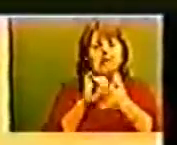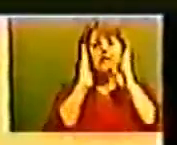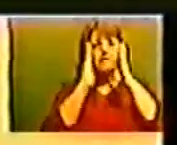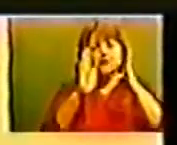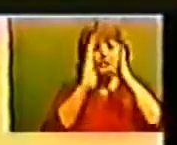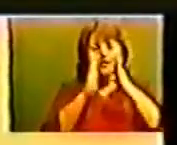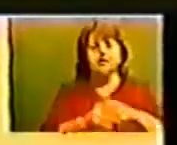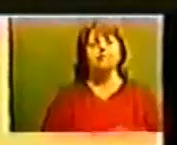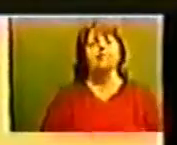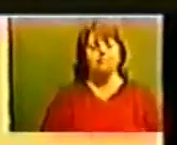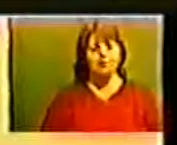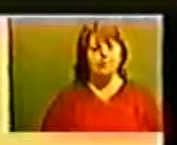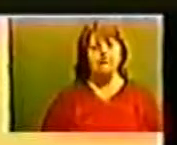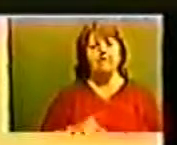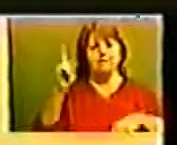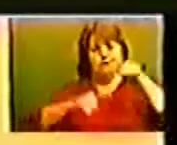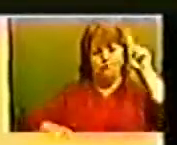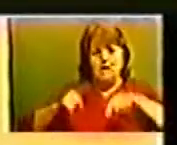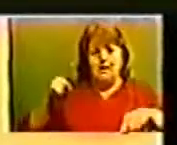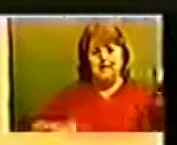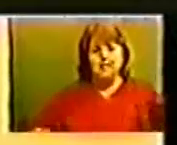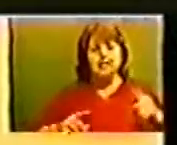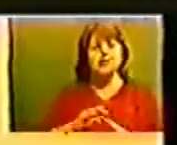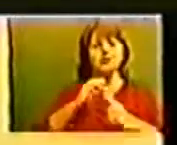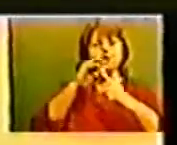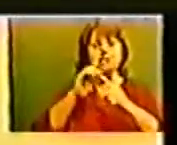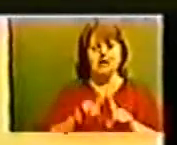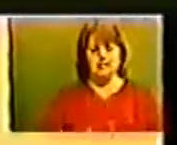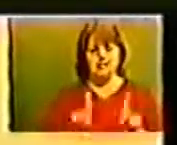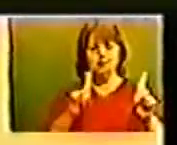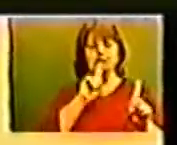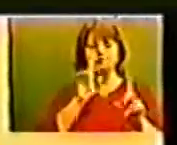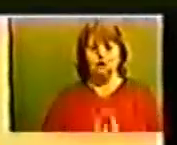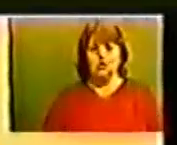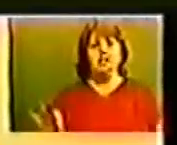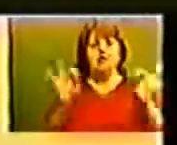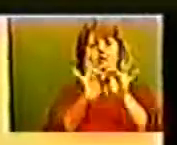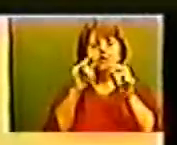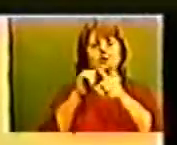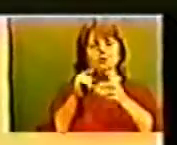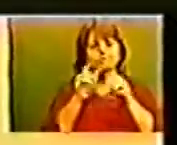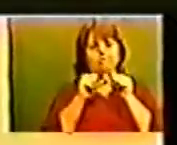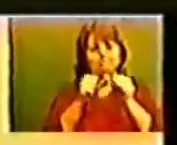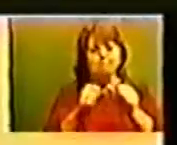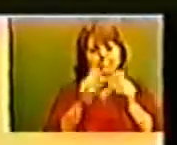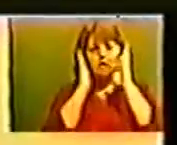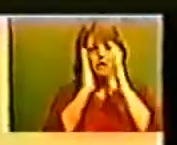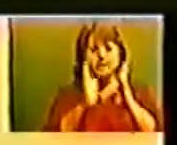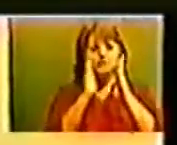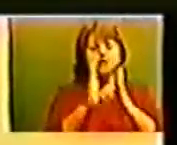attention. Variety, unique and different, is really the key to keeping their attention.